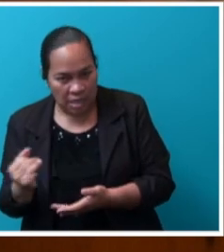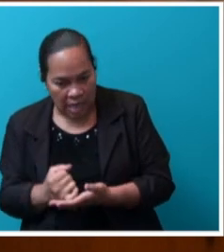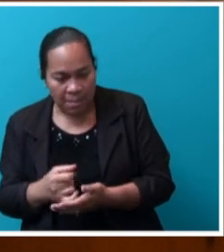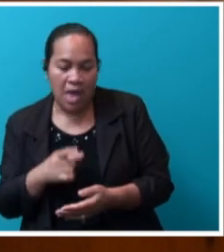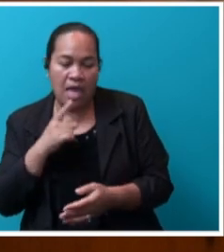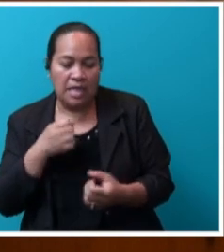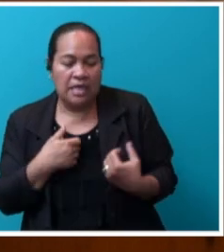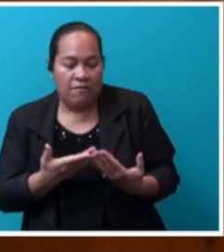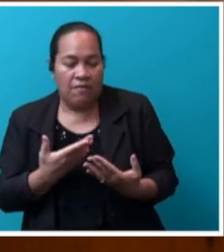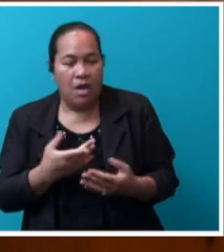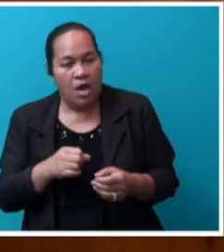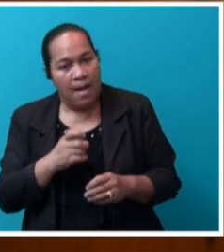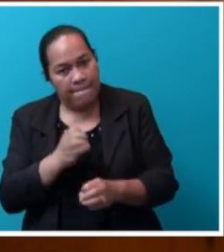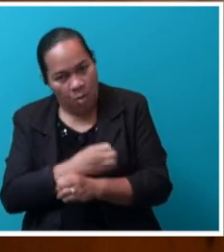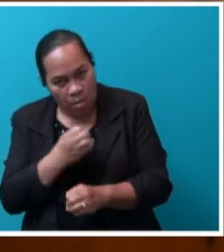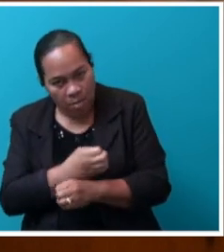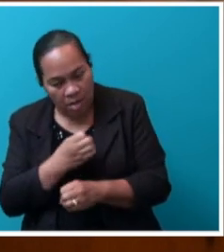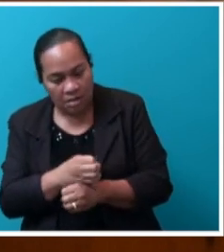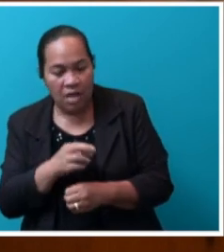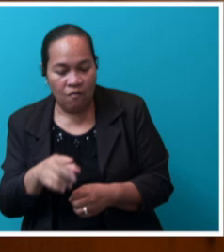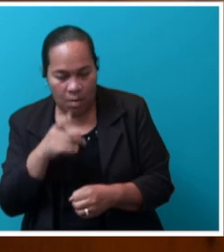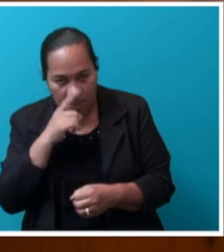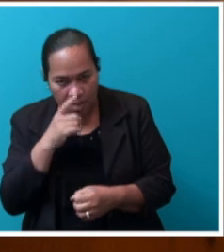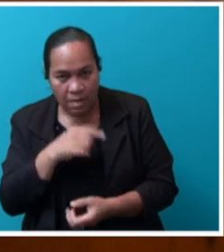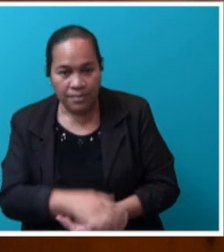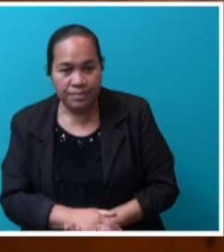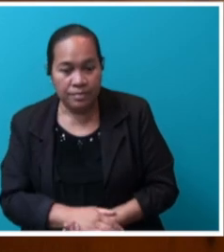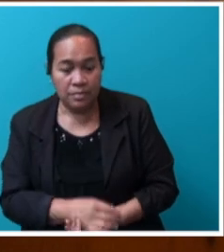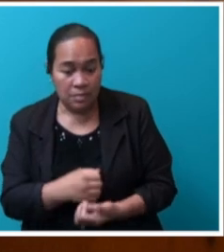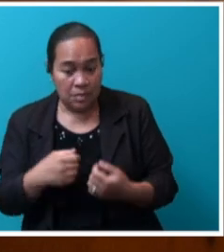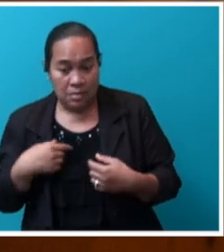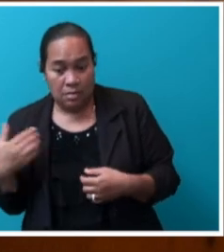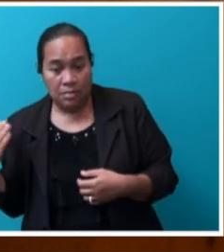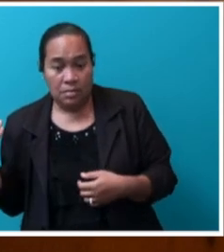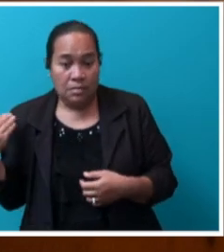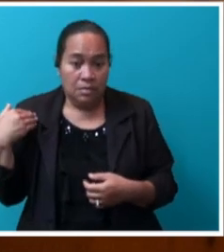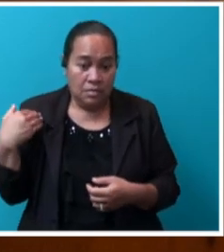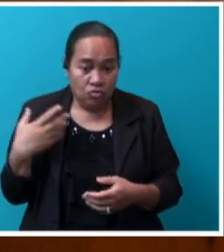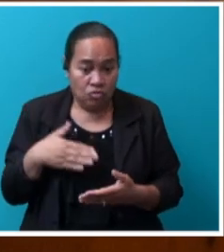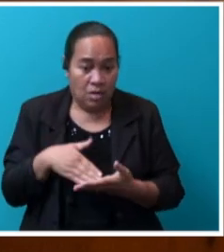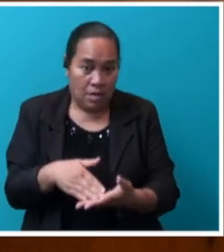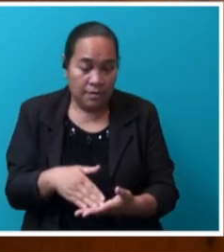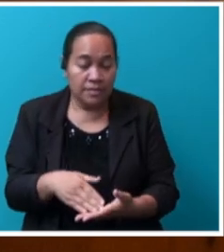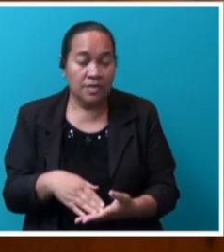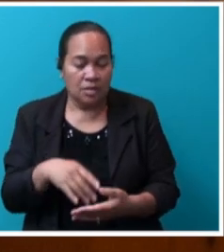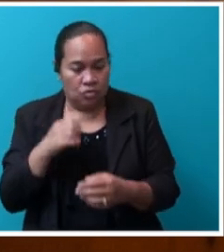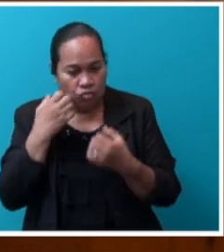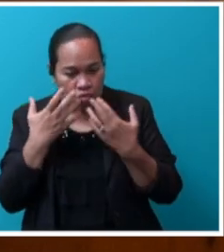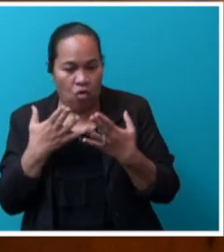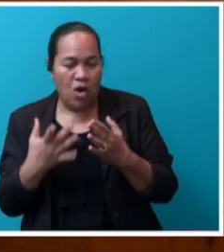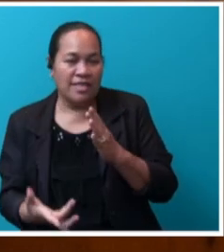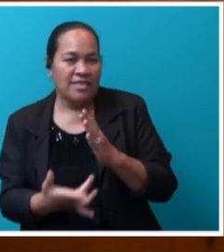economic development for our people. Our intervention also highlights the need for technical assistance